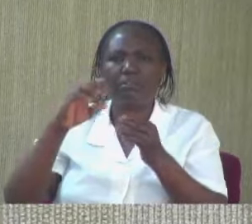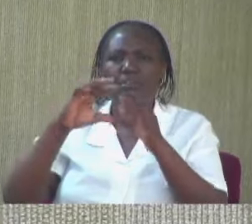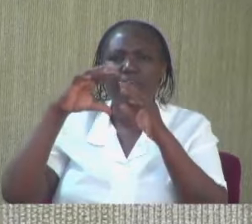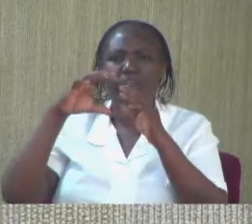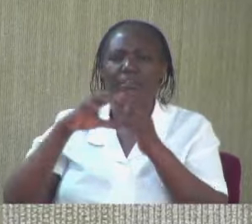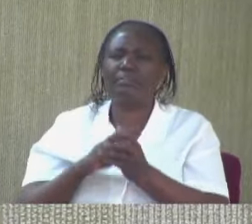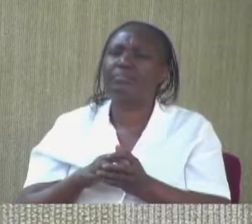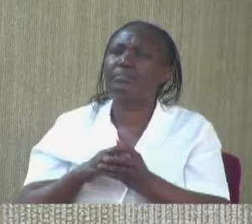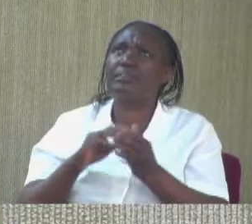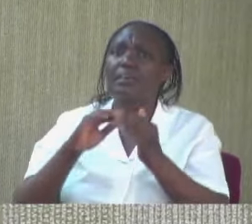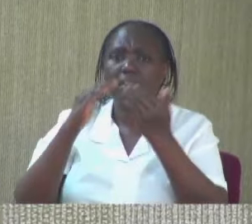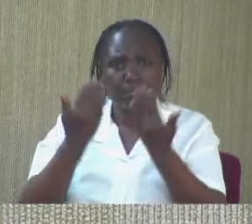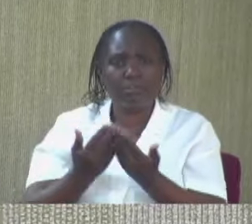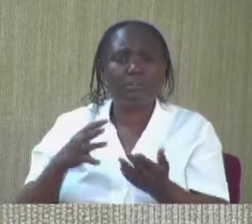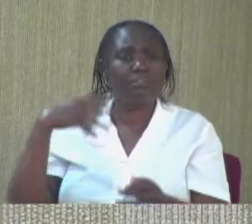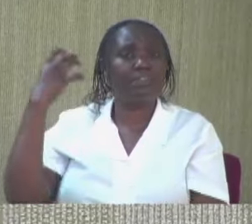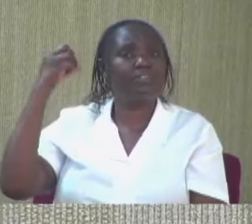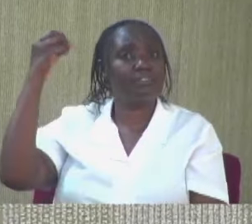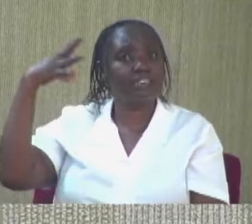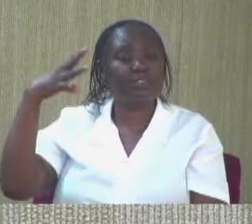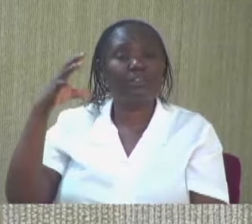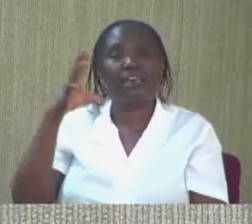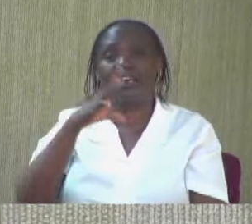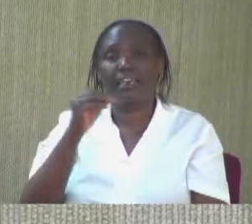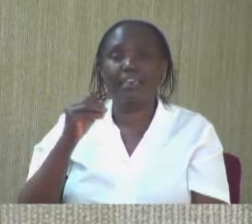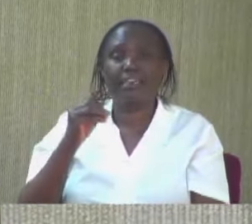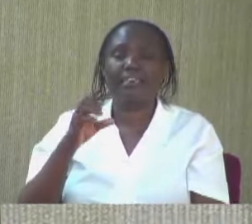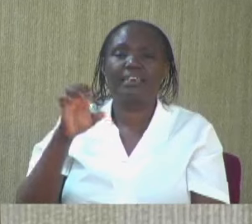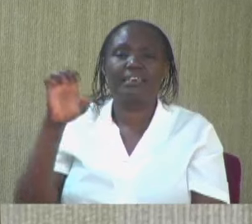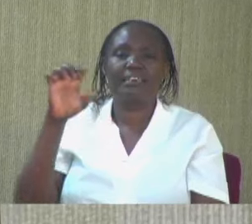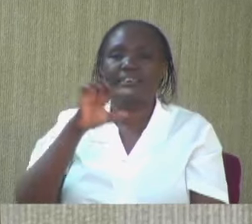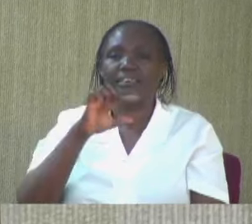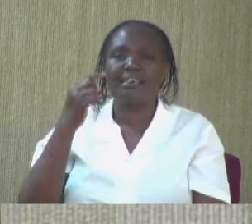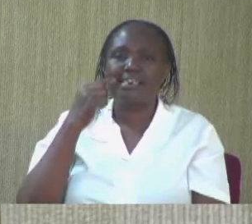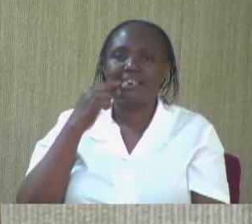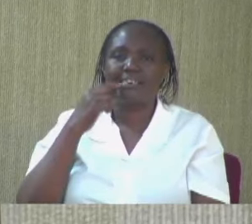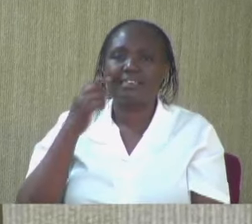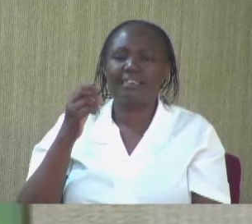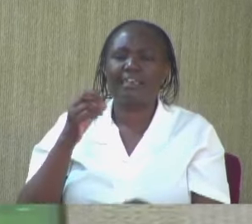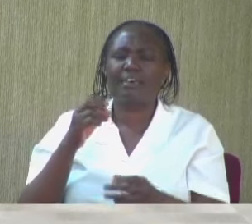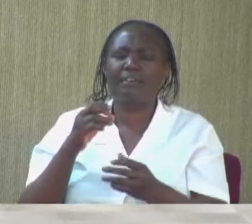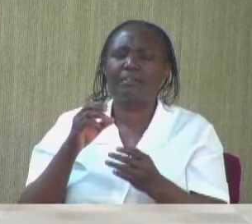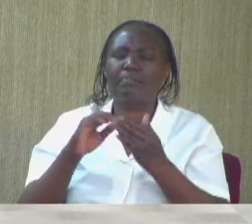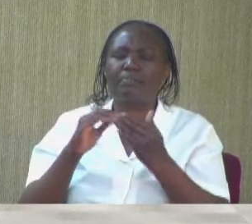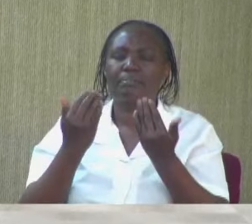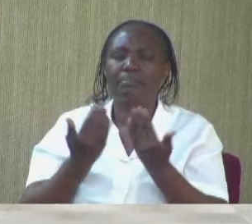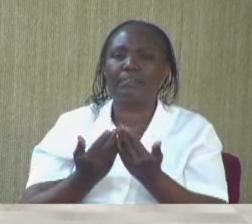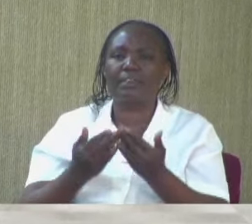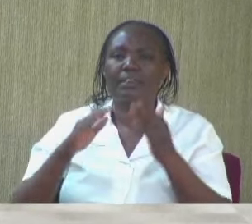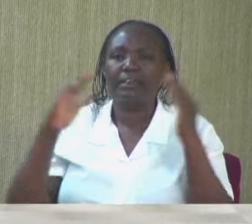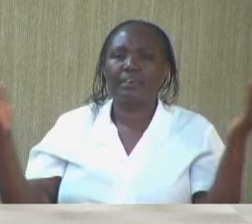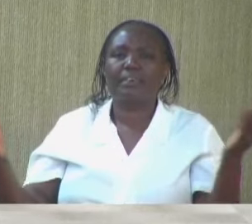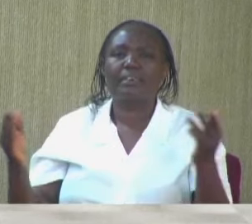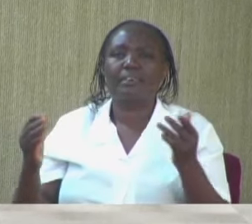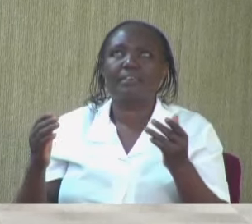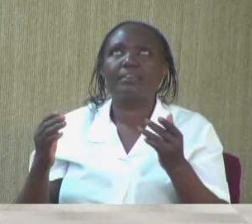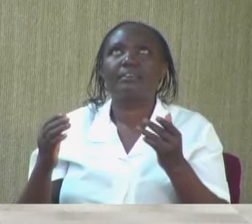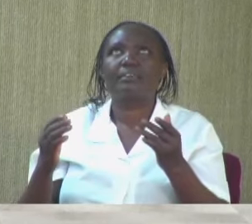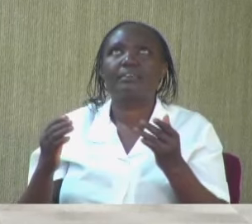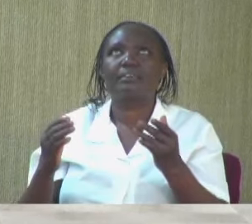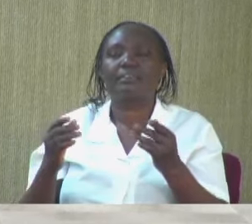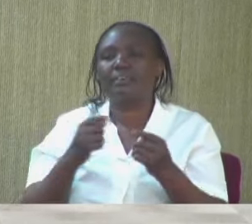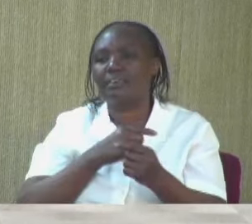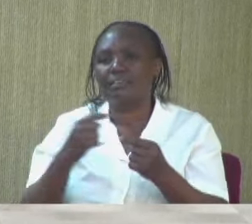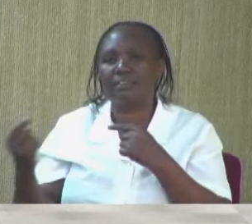Ellen White and the book, The Great Controversy. The first part of this presentation